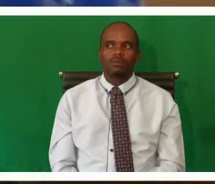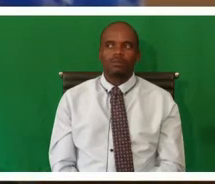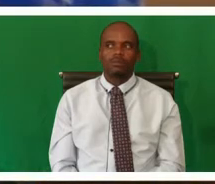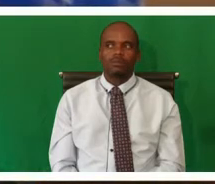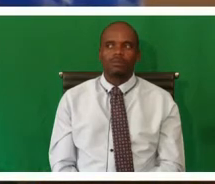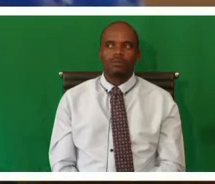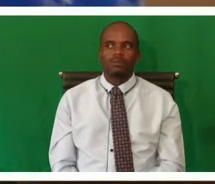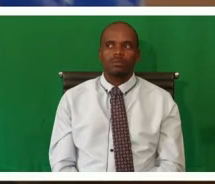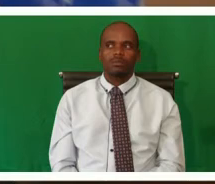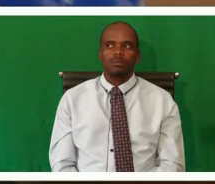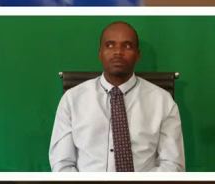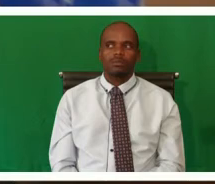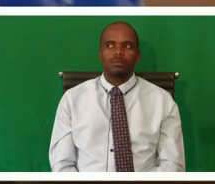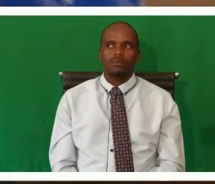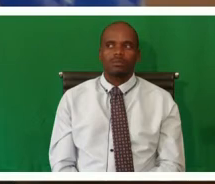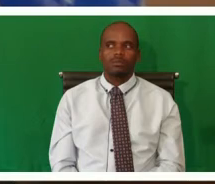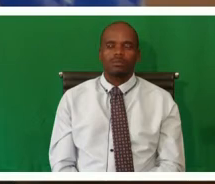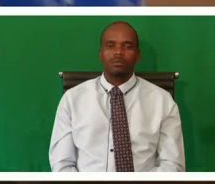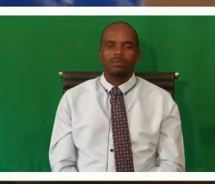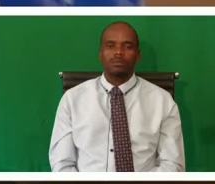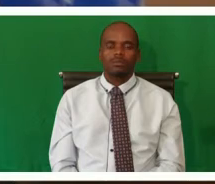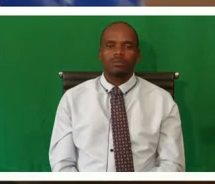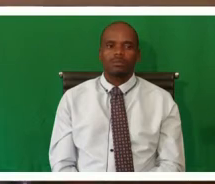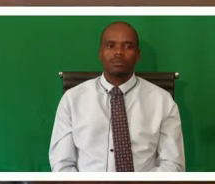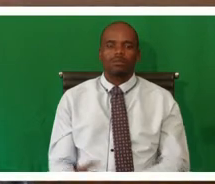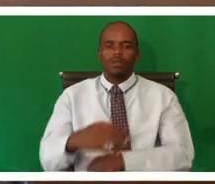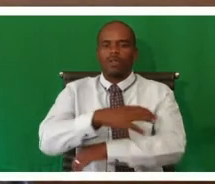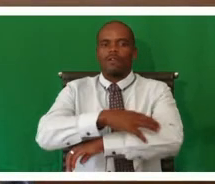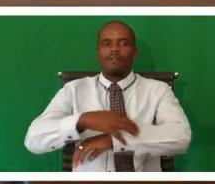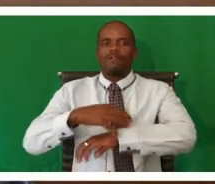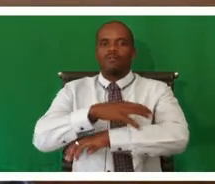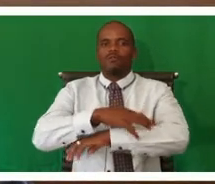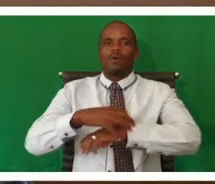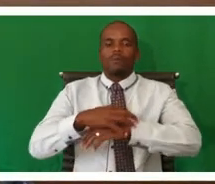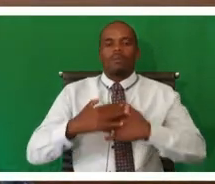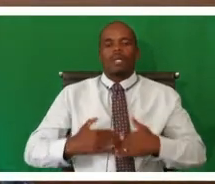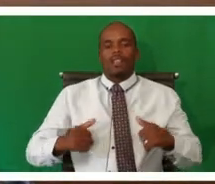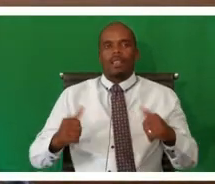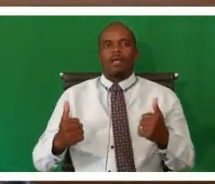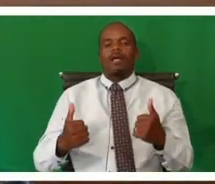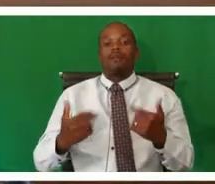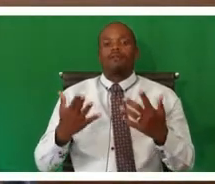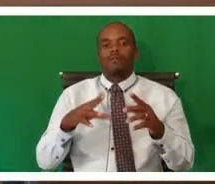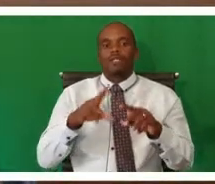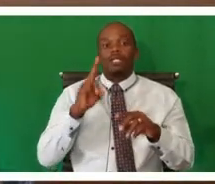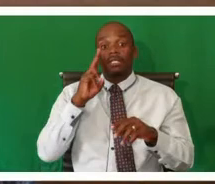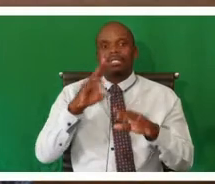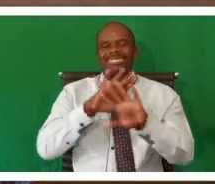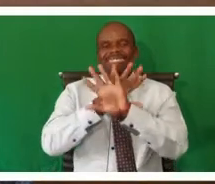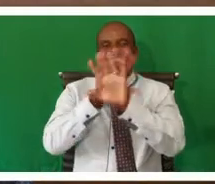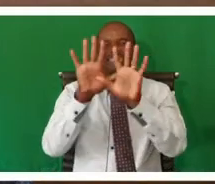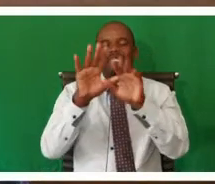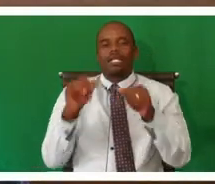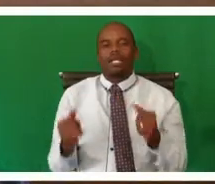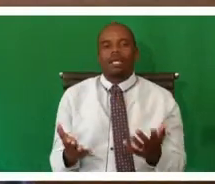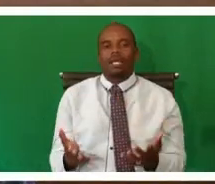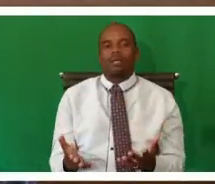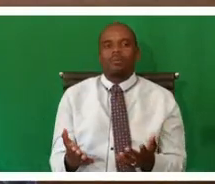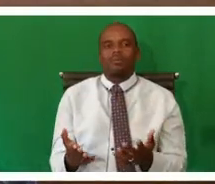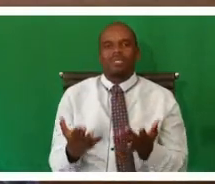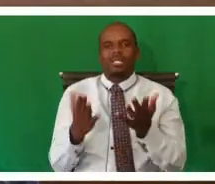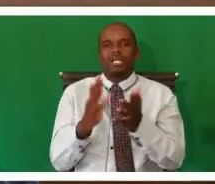farm workers, and farm dwellers alike. We since declare both disasters in terms of Disaster Management